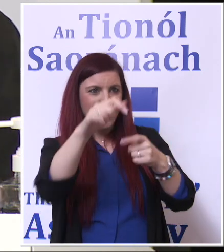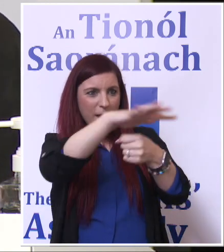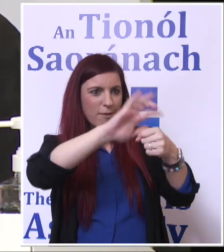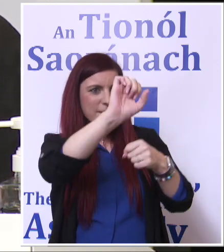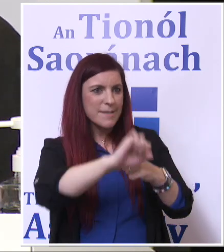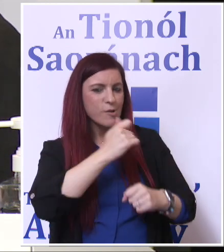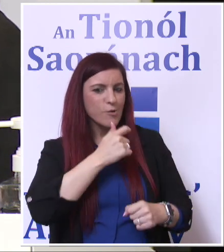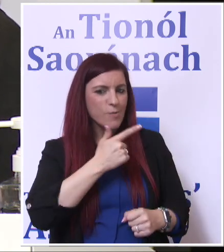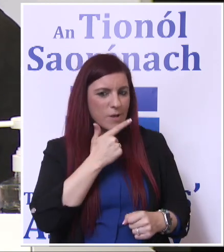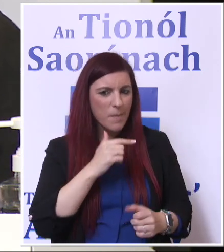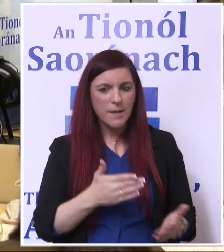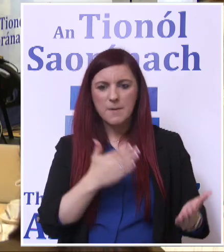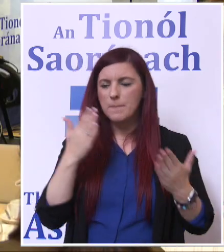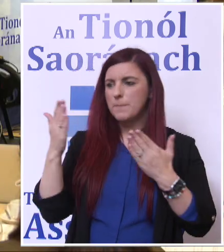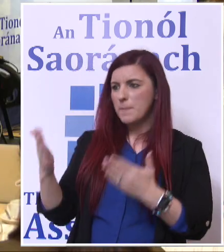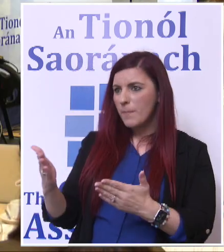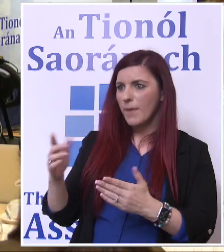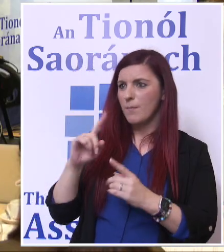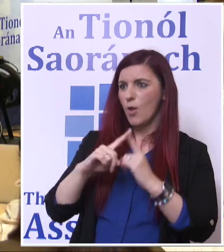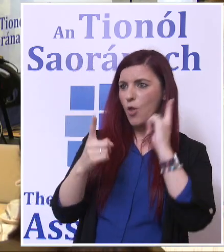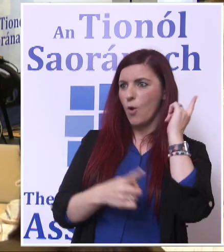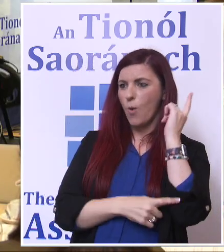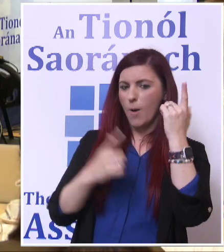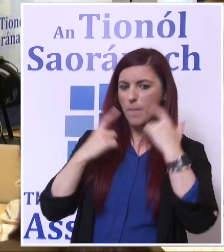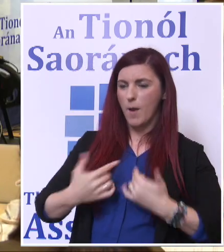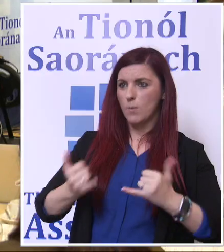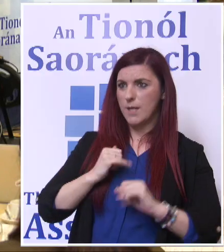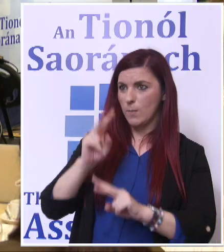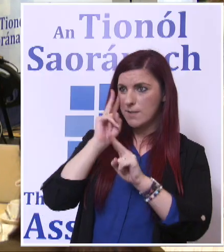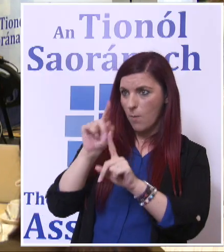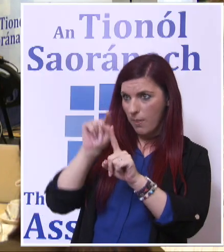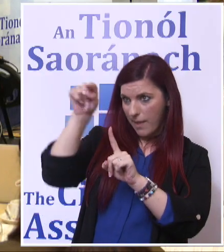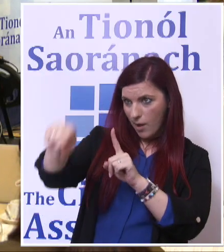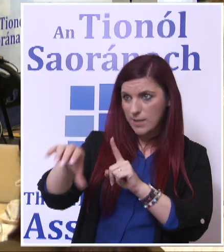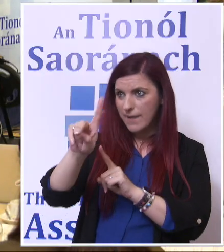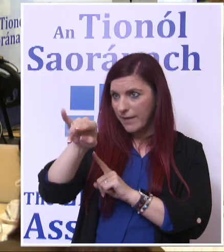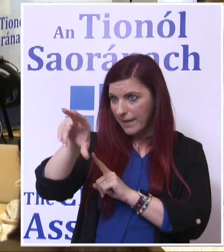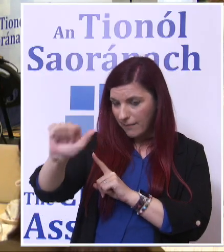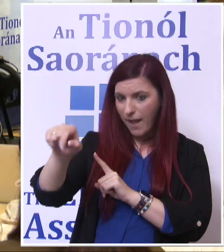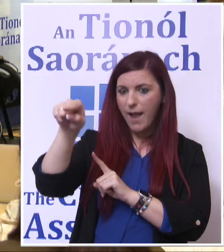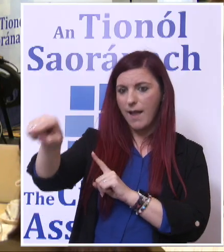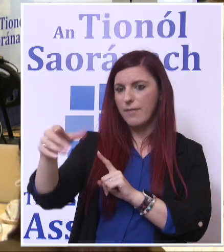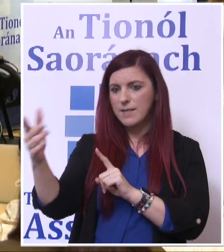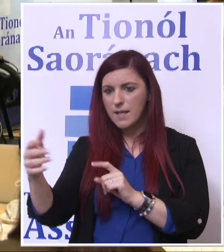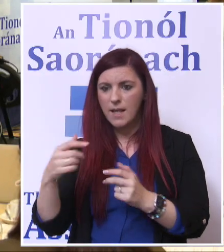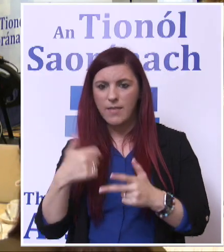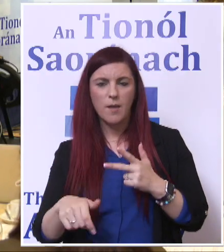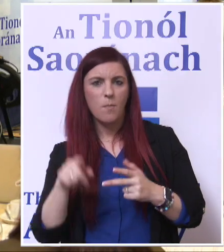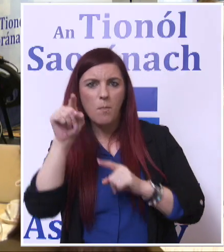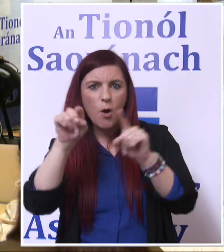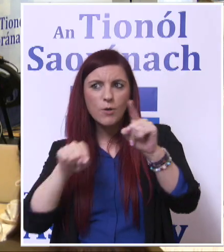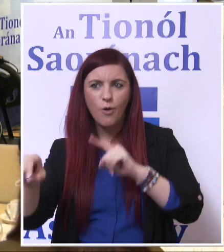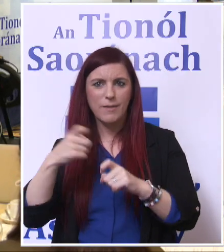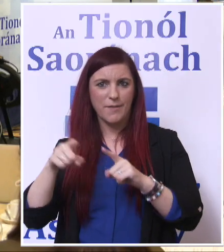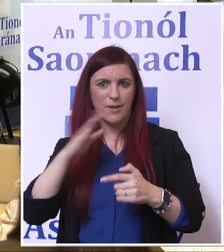was, while the Lord Mayor of Dublin was able to say, well, that's the Aviva Stadium and this is, you know, and point out all